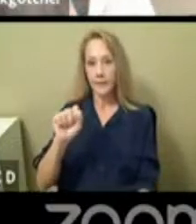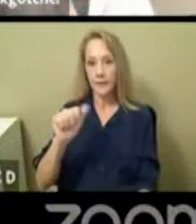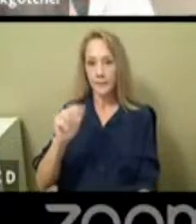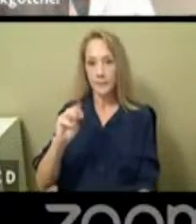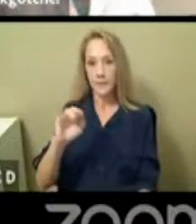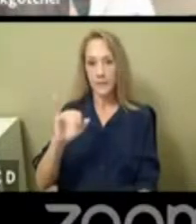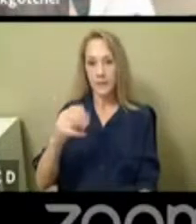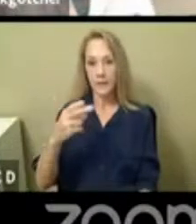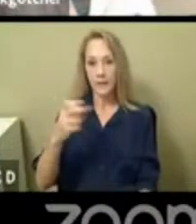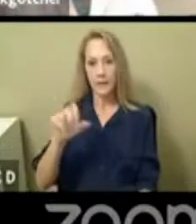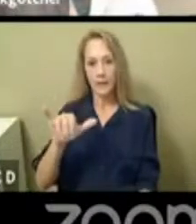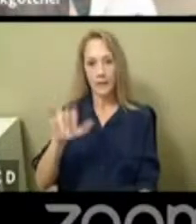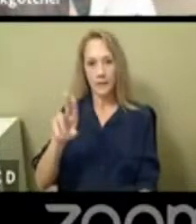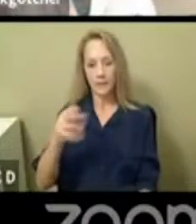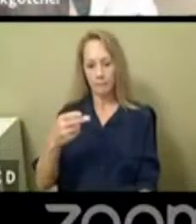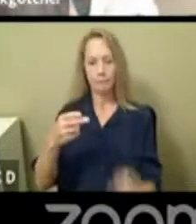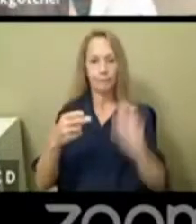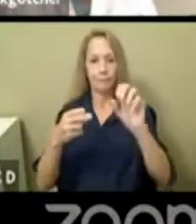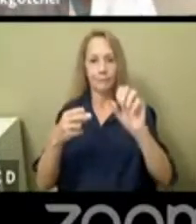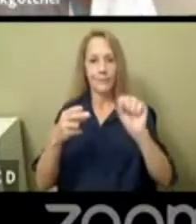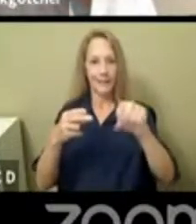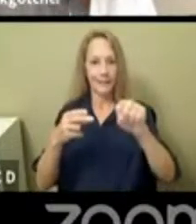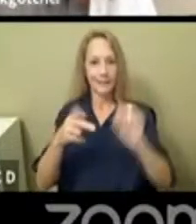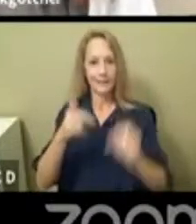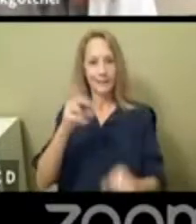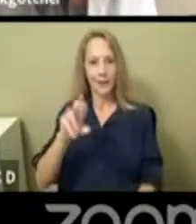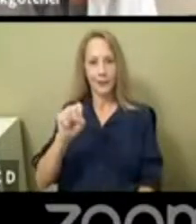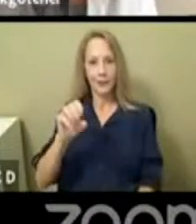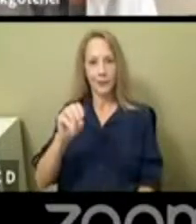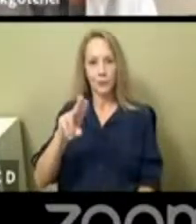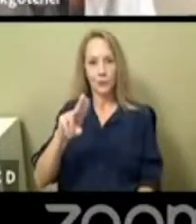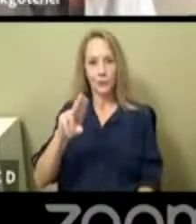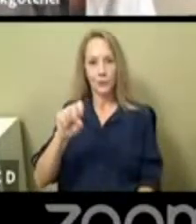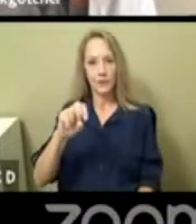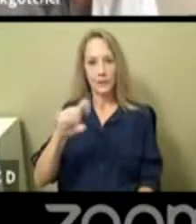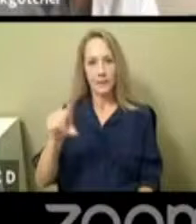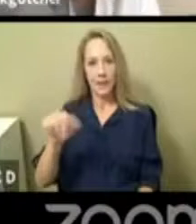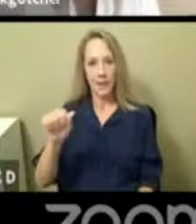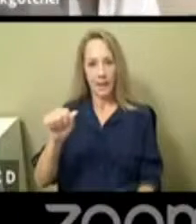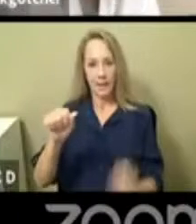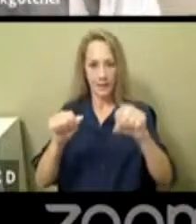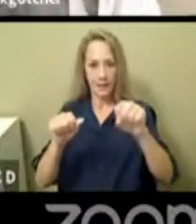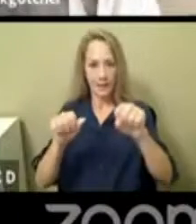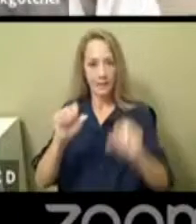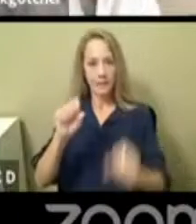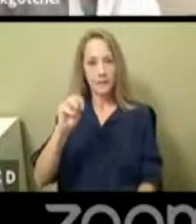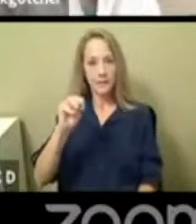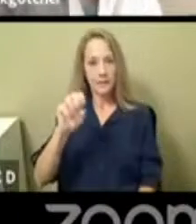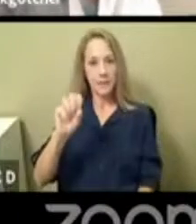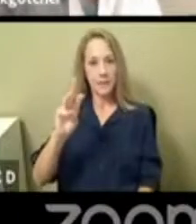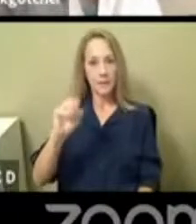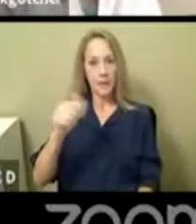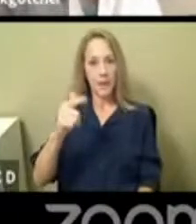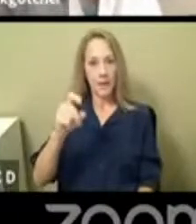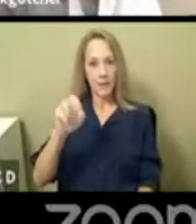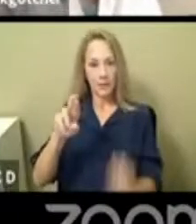Yes. Dr. Sousa? Yes. Ms. Wagner? Yes.